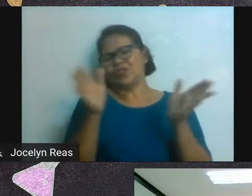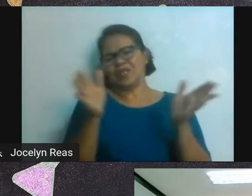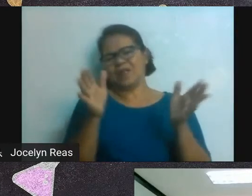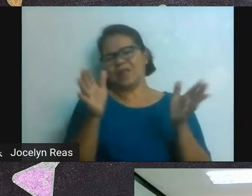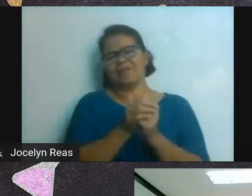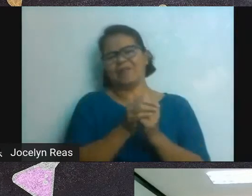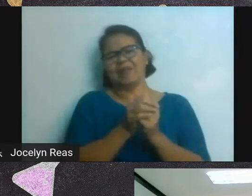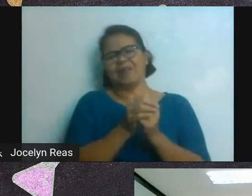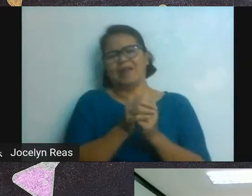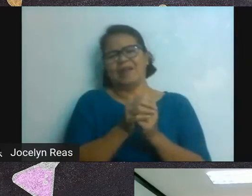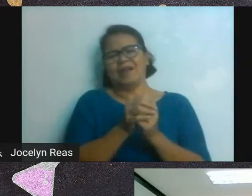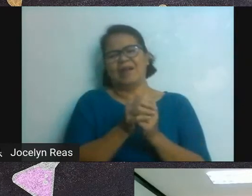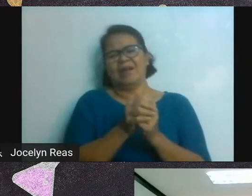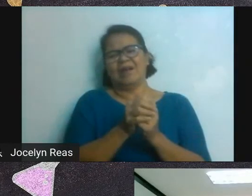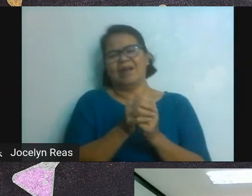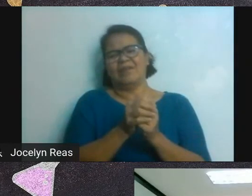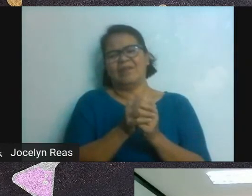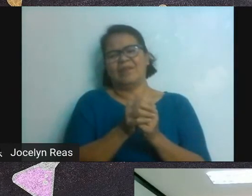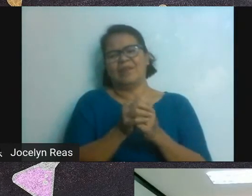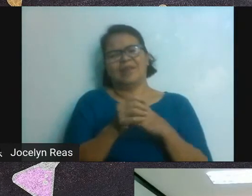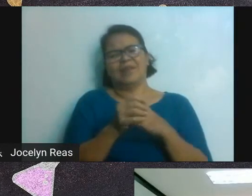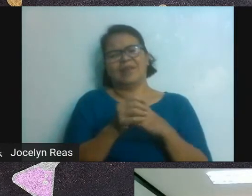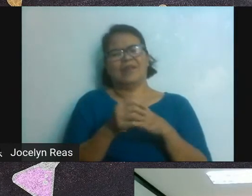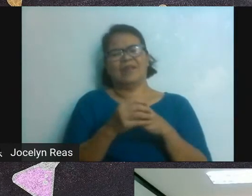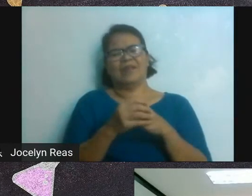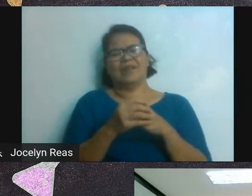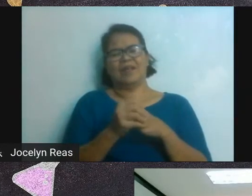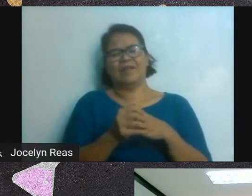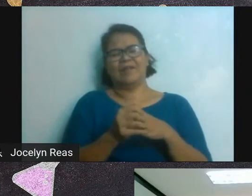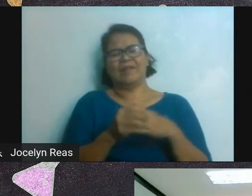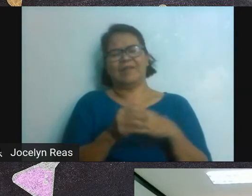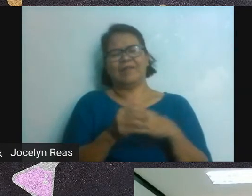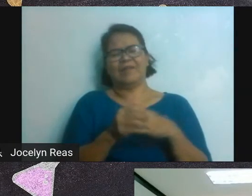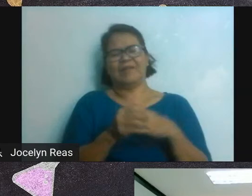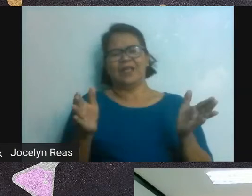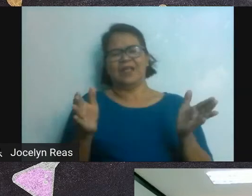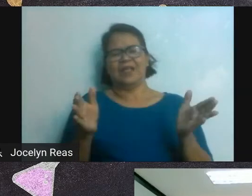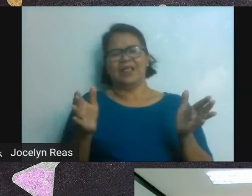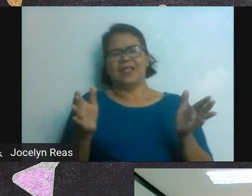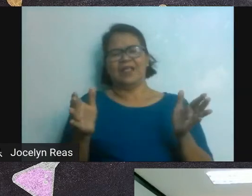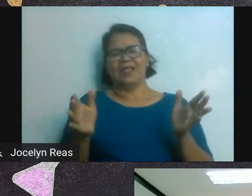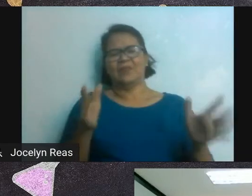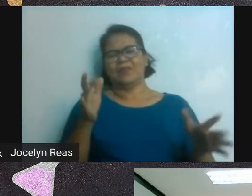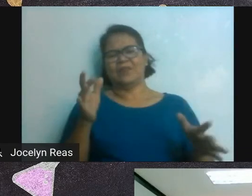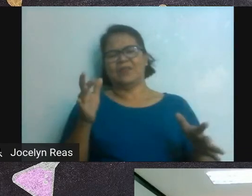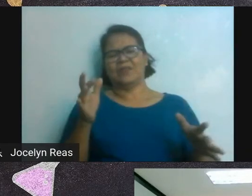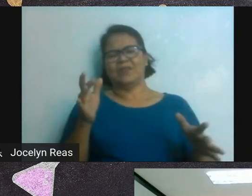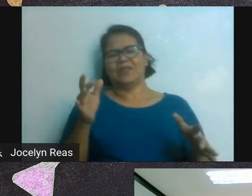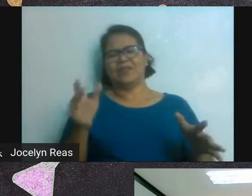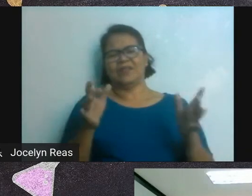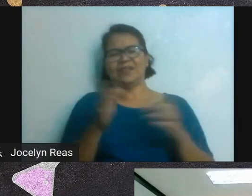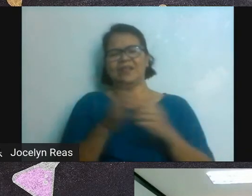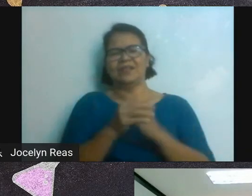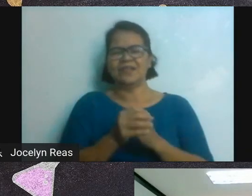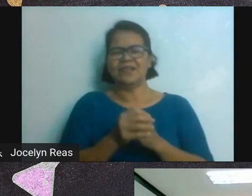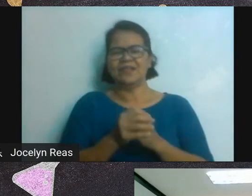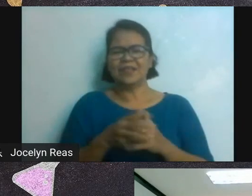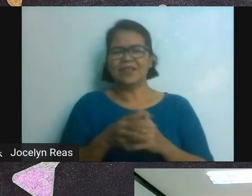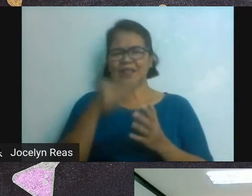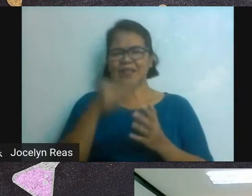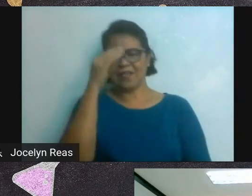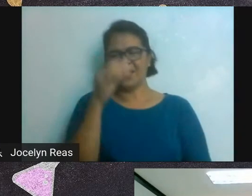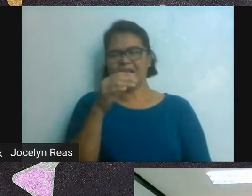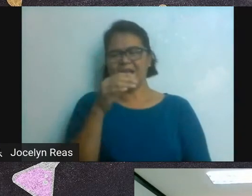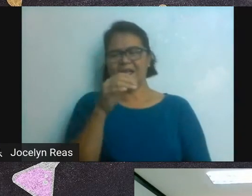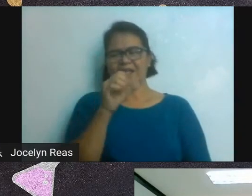you for raising that point. Ang more challenging for us would be the learners with disabilities